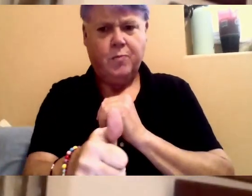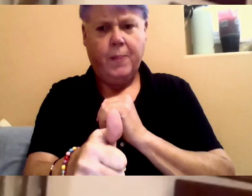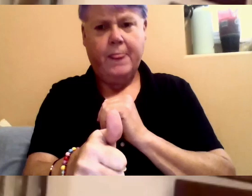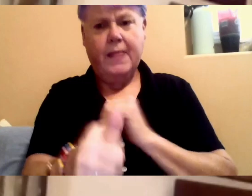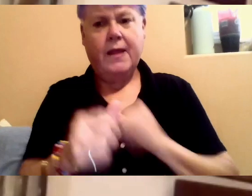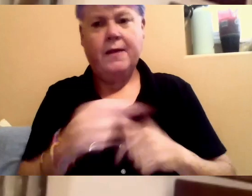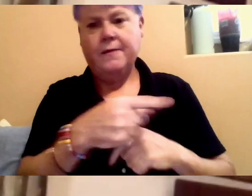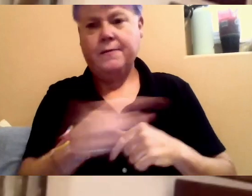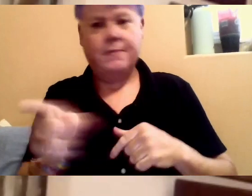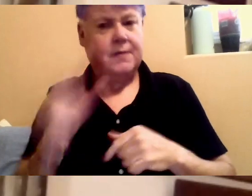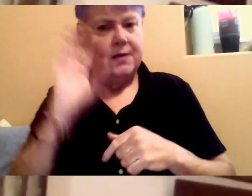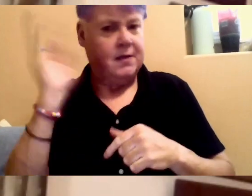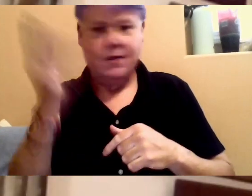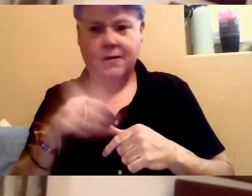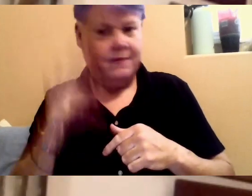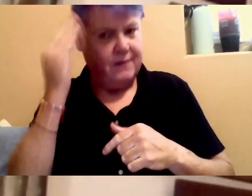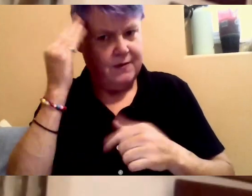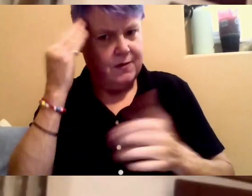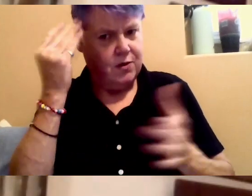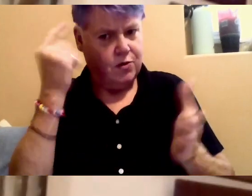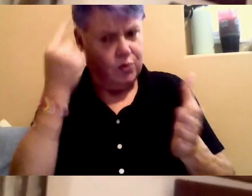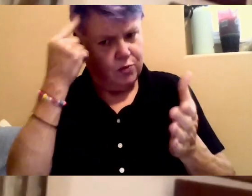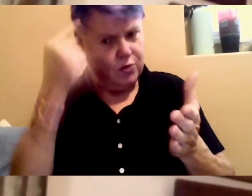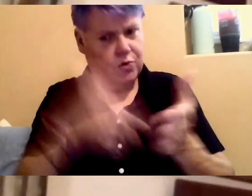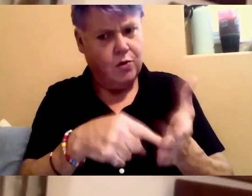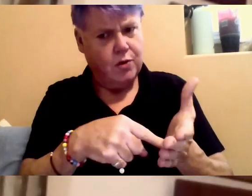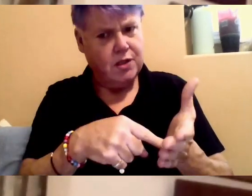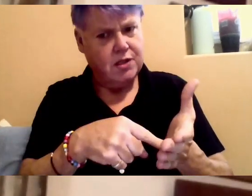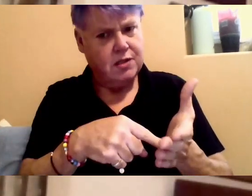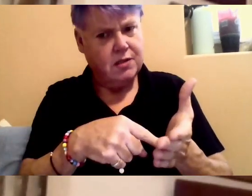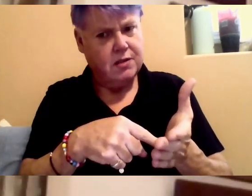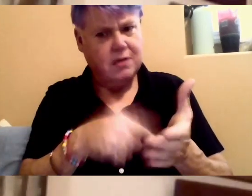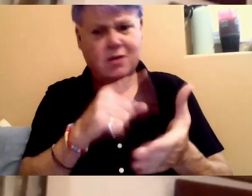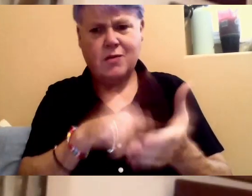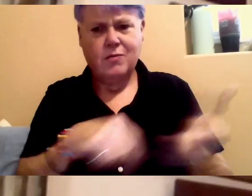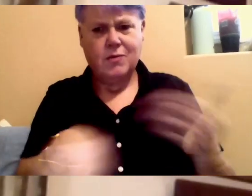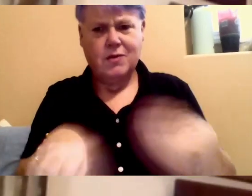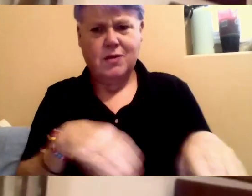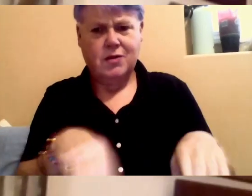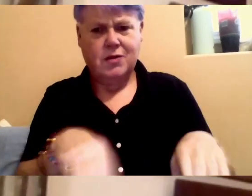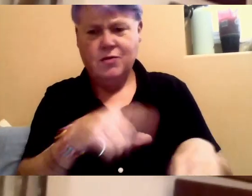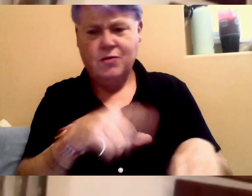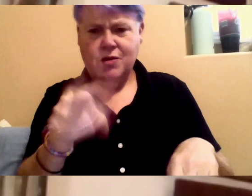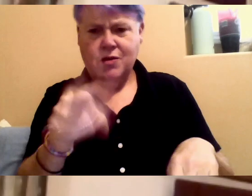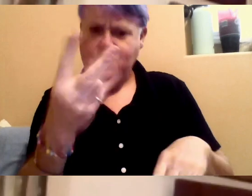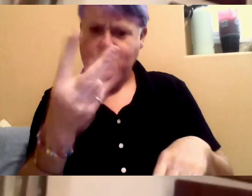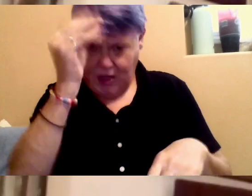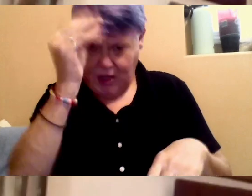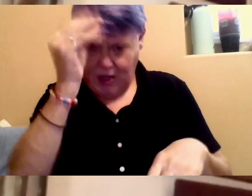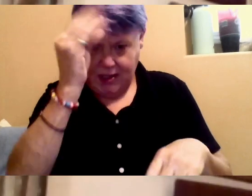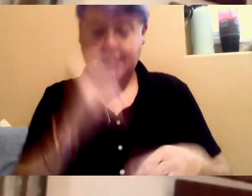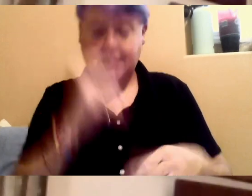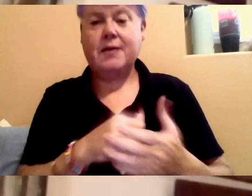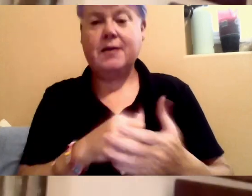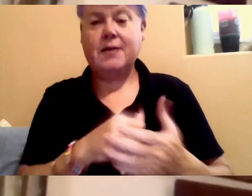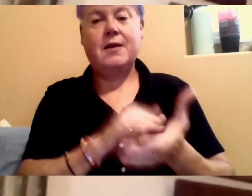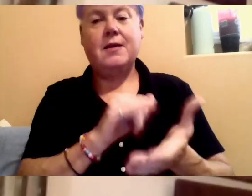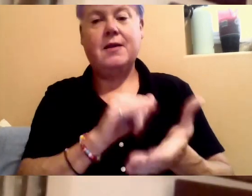they never even noticed the state he was in. What's that going to do to them? And that was the